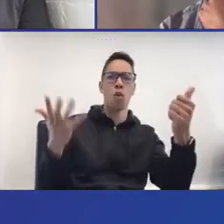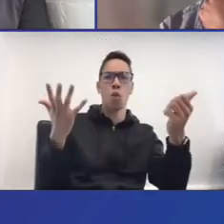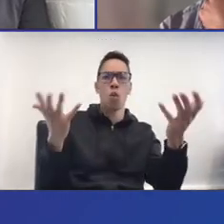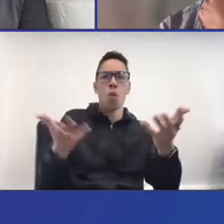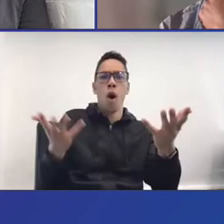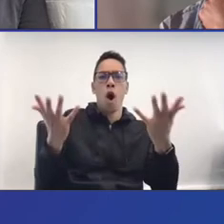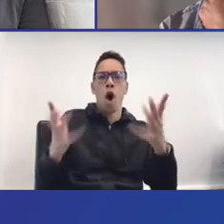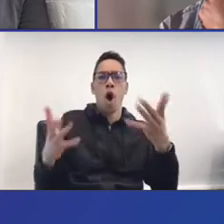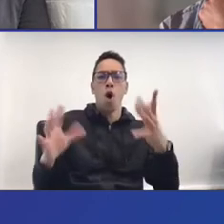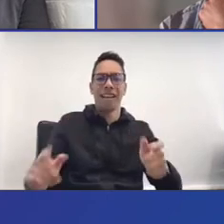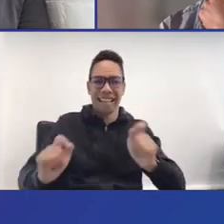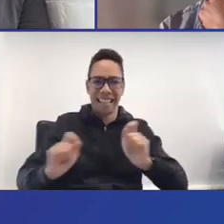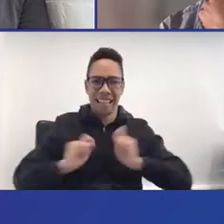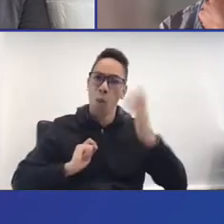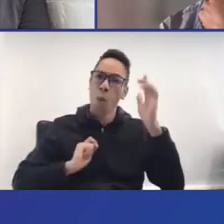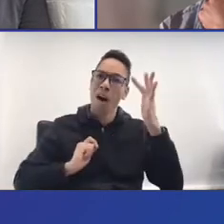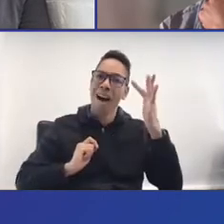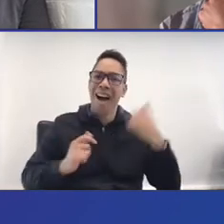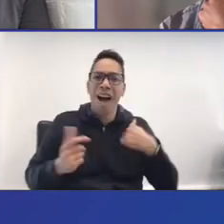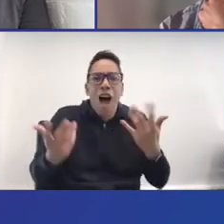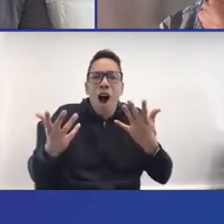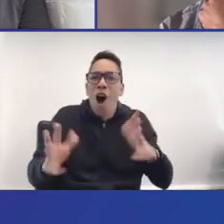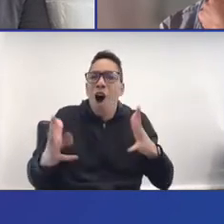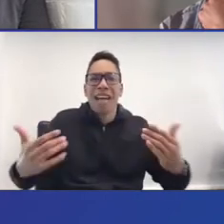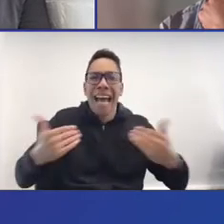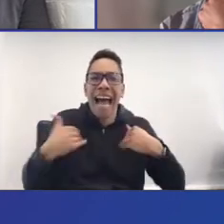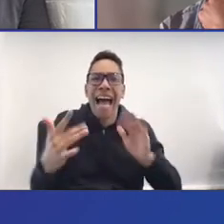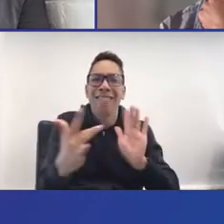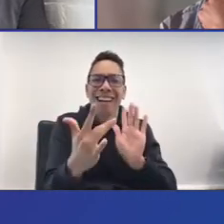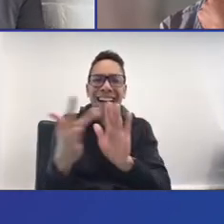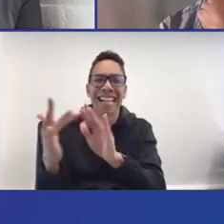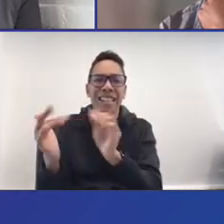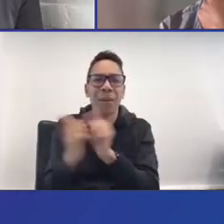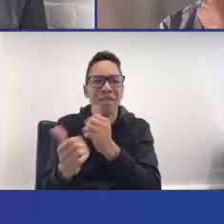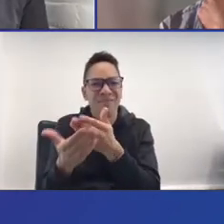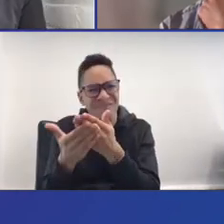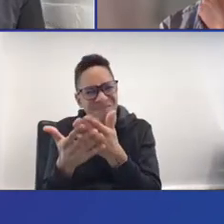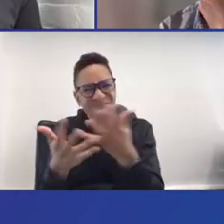Because I know I have that contact with all those people,